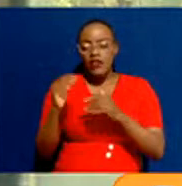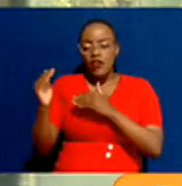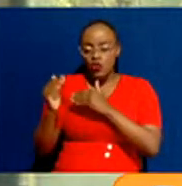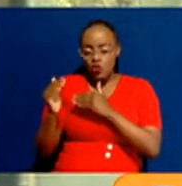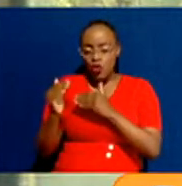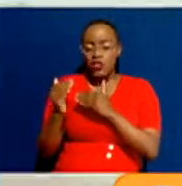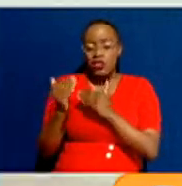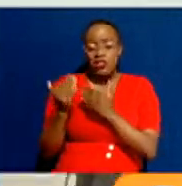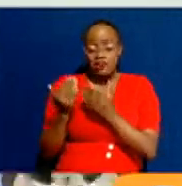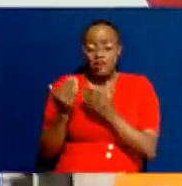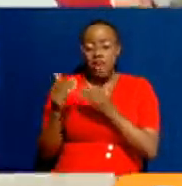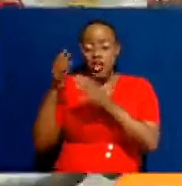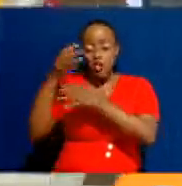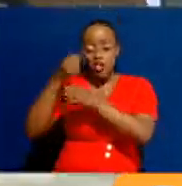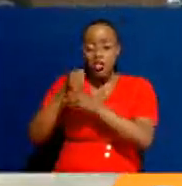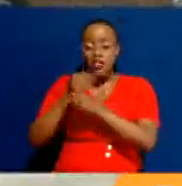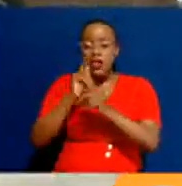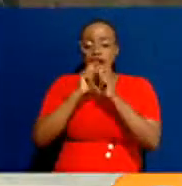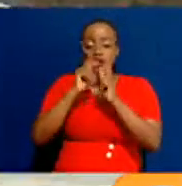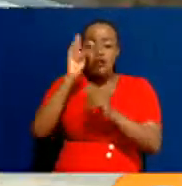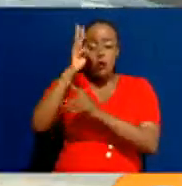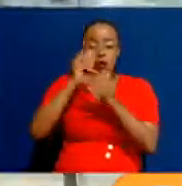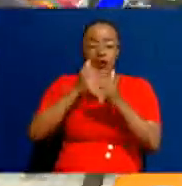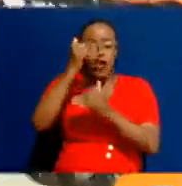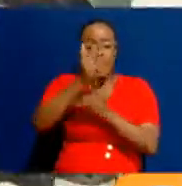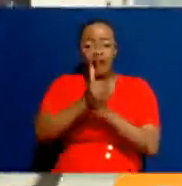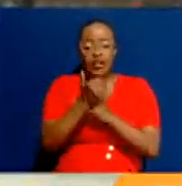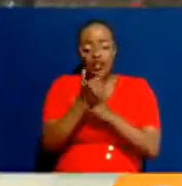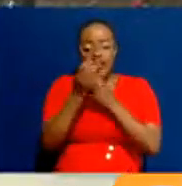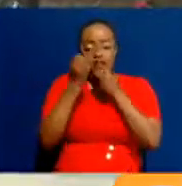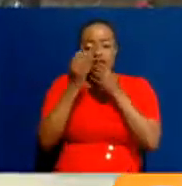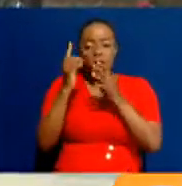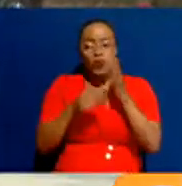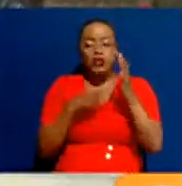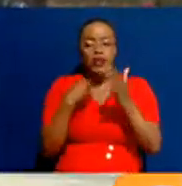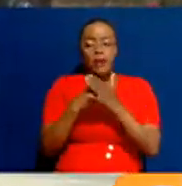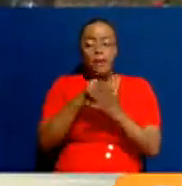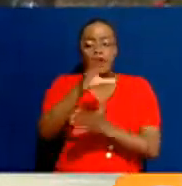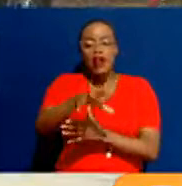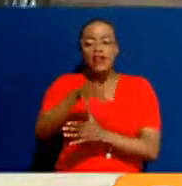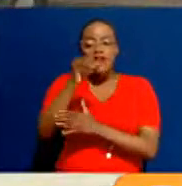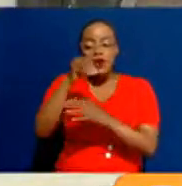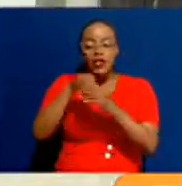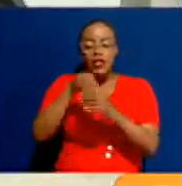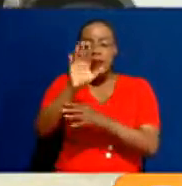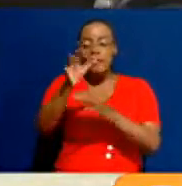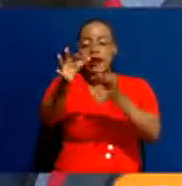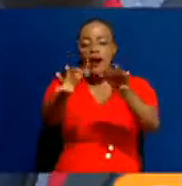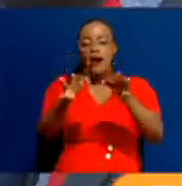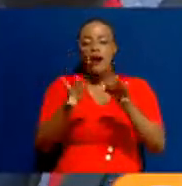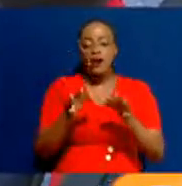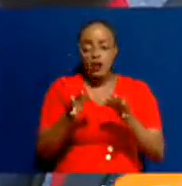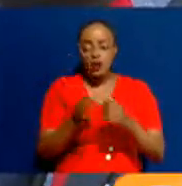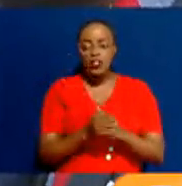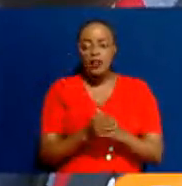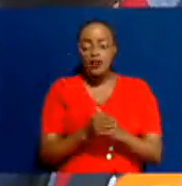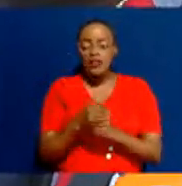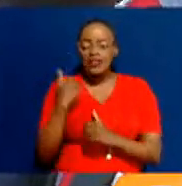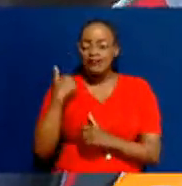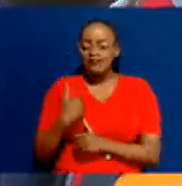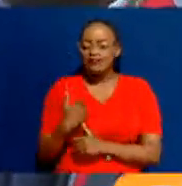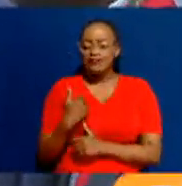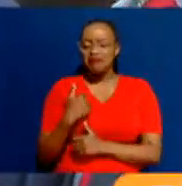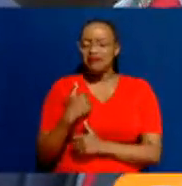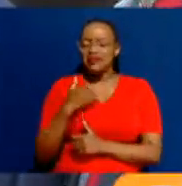karibu ambao pia watahojiwa baada ya madai kuwa kuna fedha zilipatikana katika akaunti zao. I have just